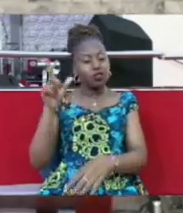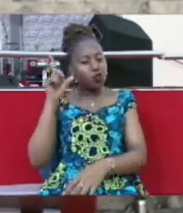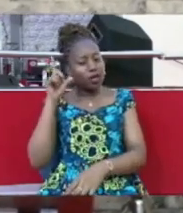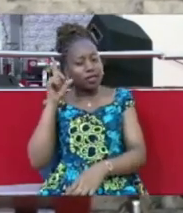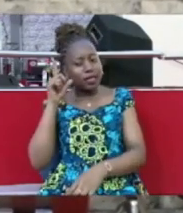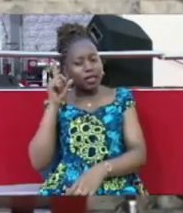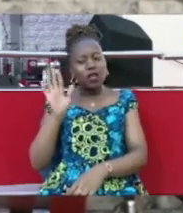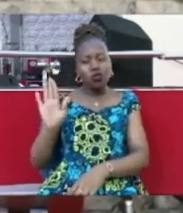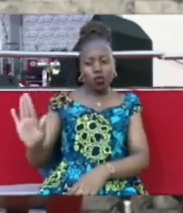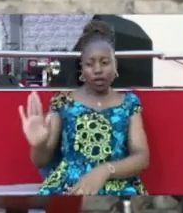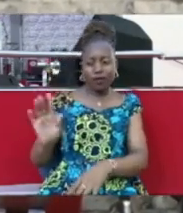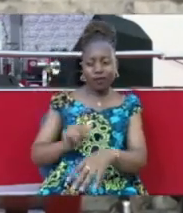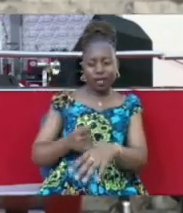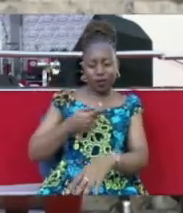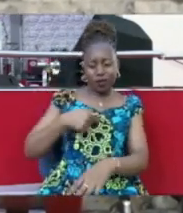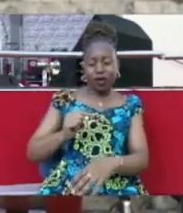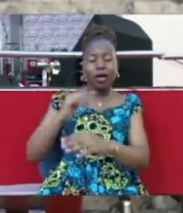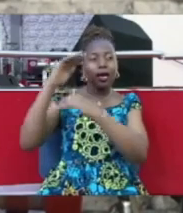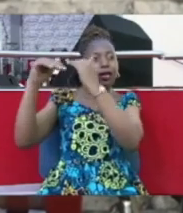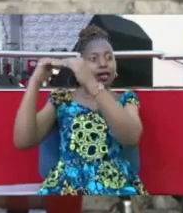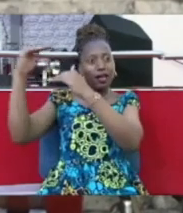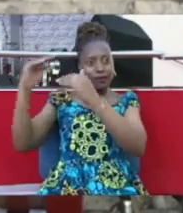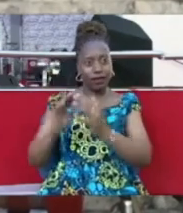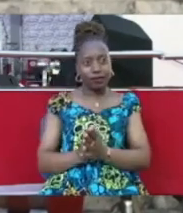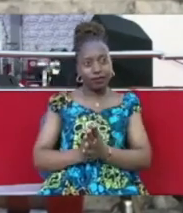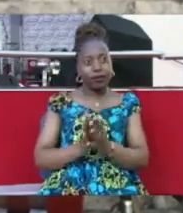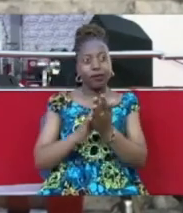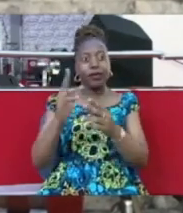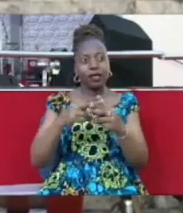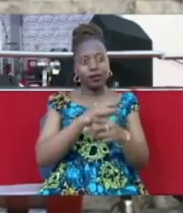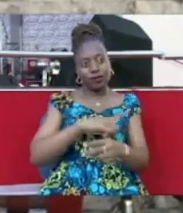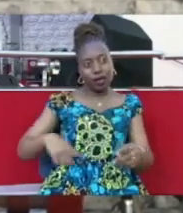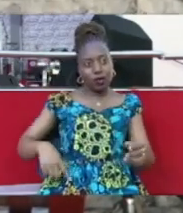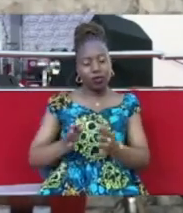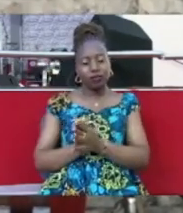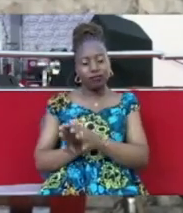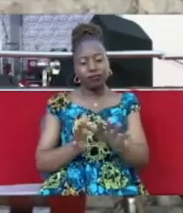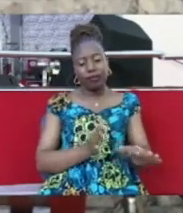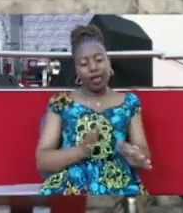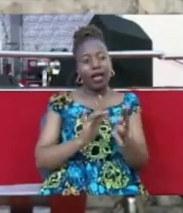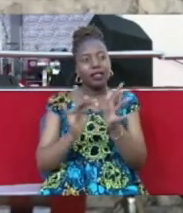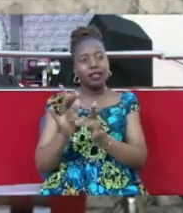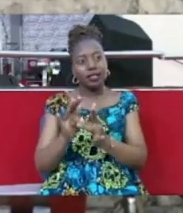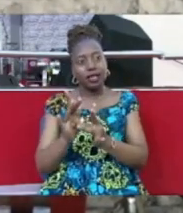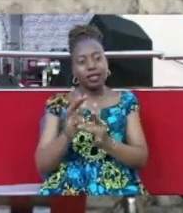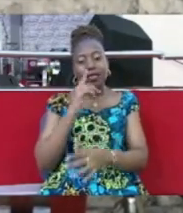heaven. Praise the name of the Lord. And Jesus told him, as the story